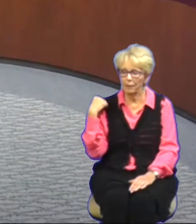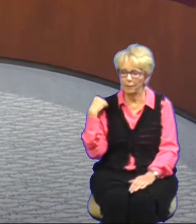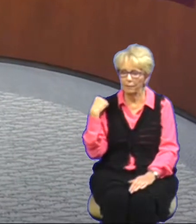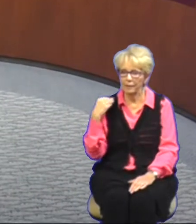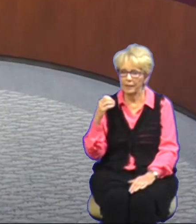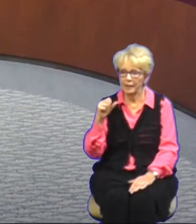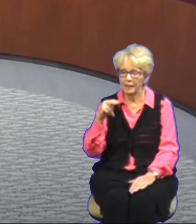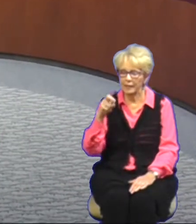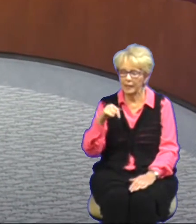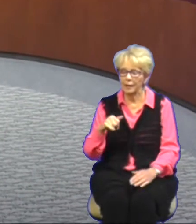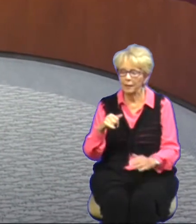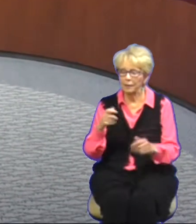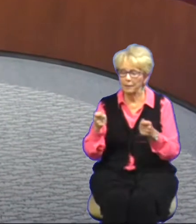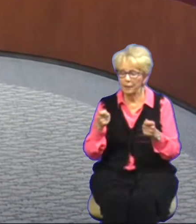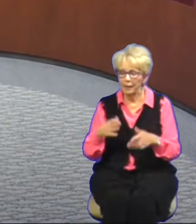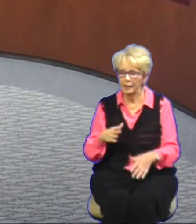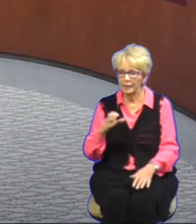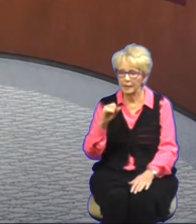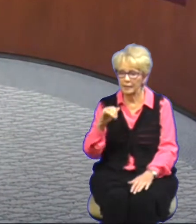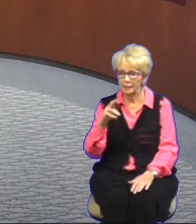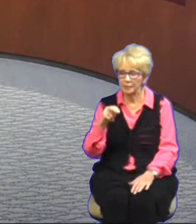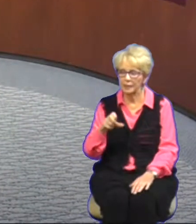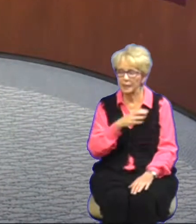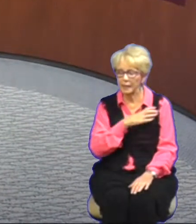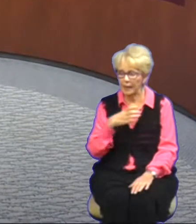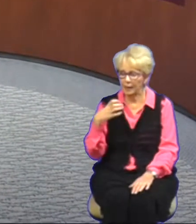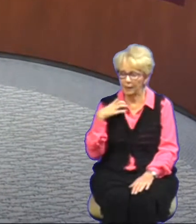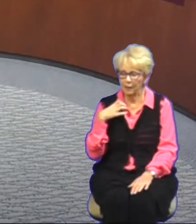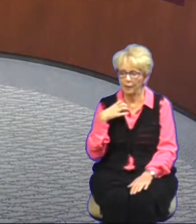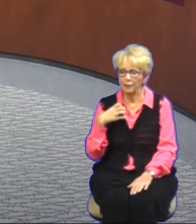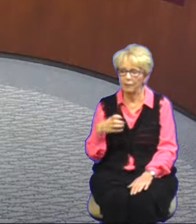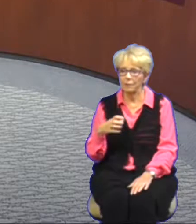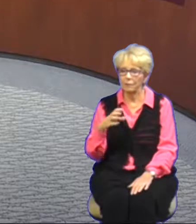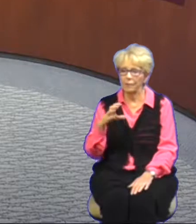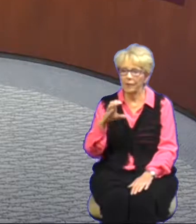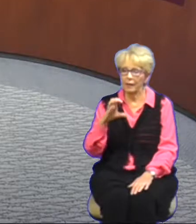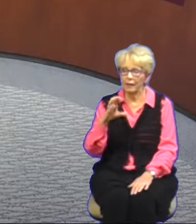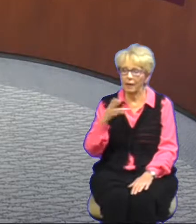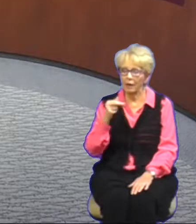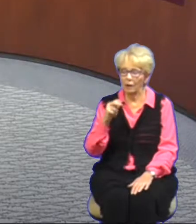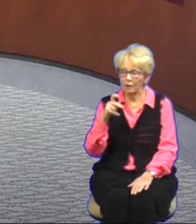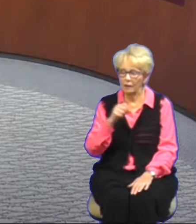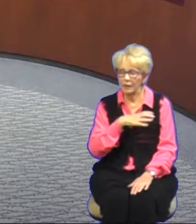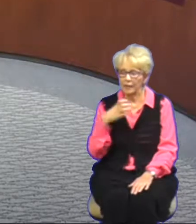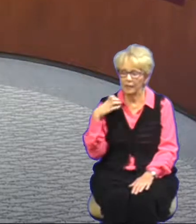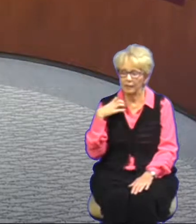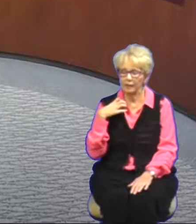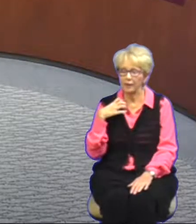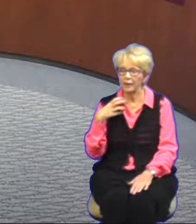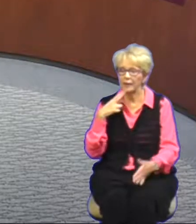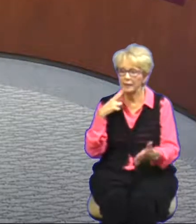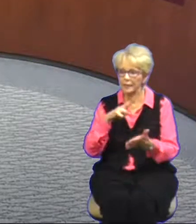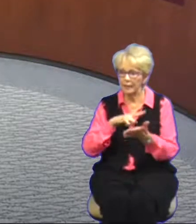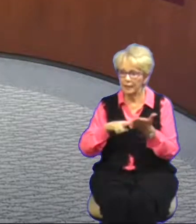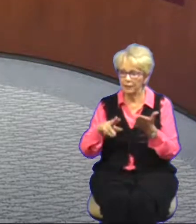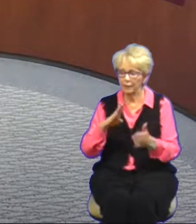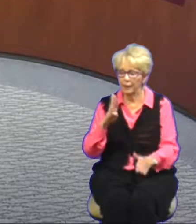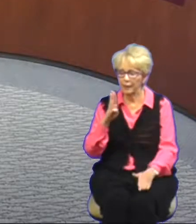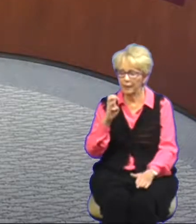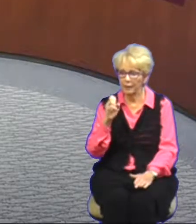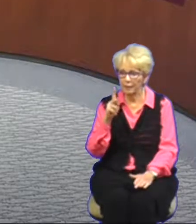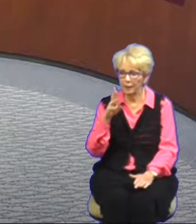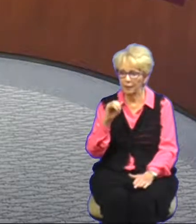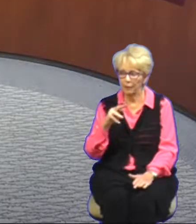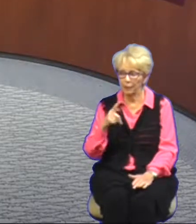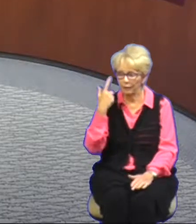Sally Sandy, City Manager. Sydney Simmons, City Council. Chris Hawkins, City Council. Kelly Russell, our Recording Secretary. And Becky Brinkley,